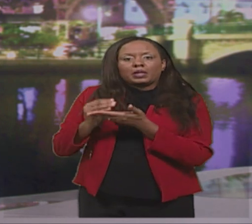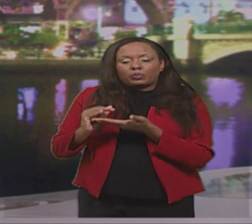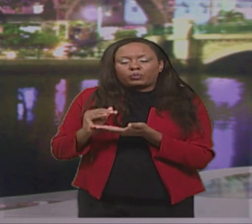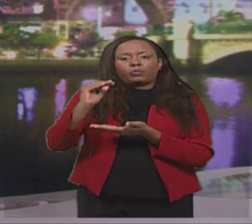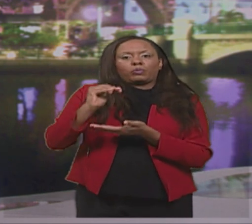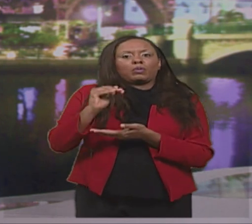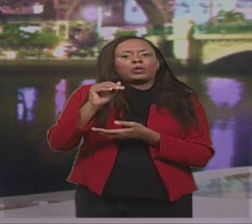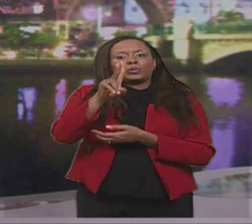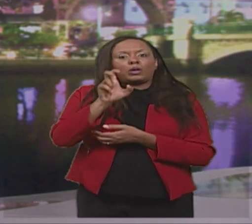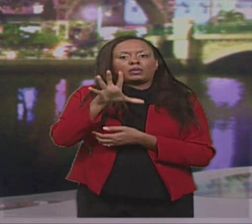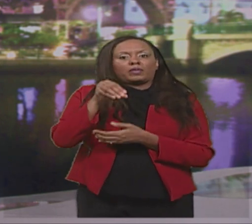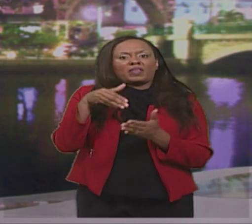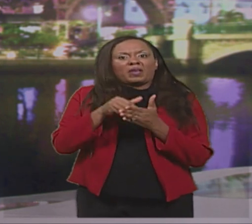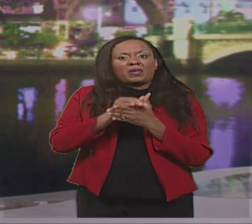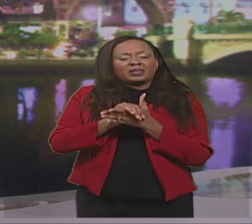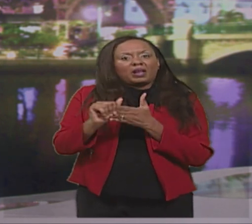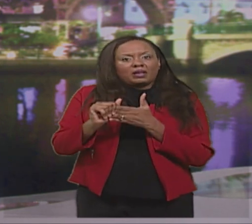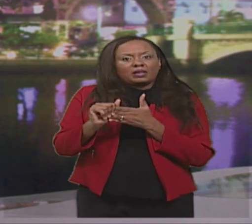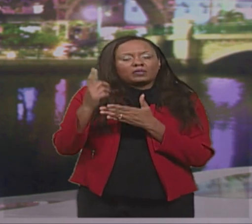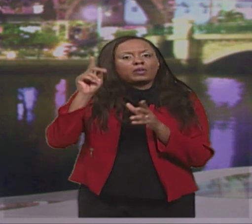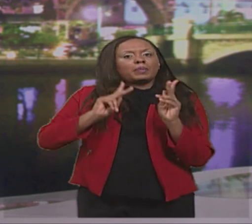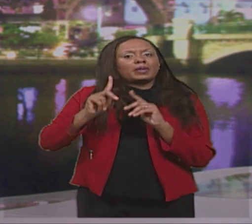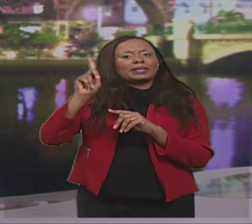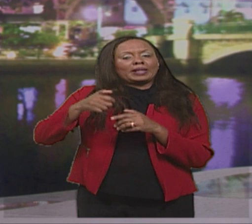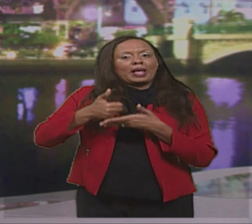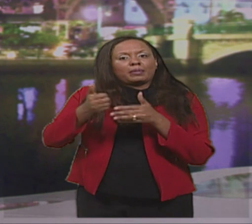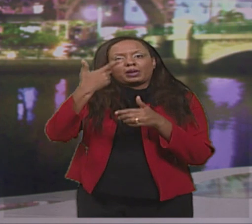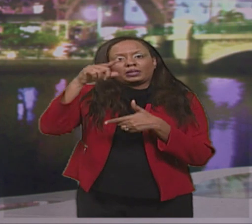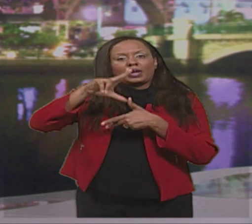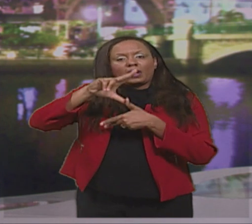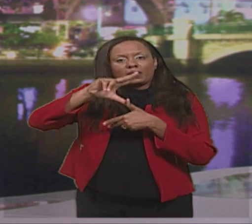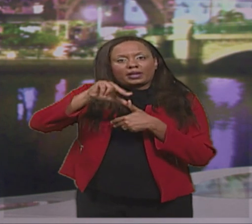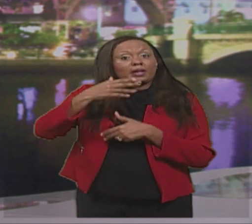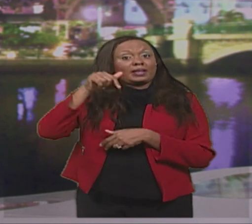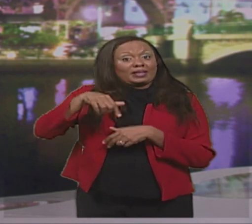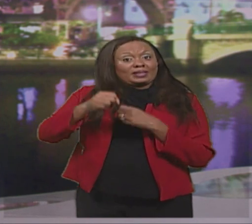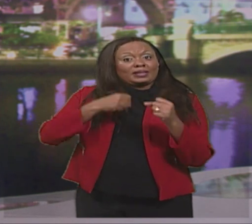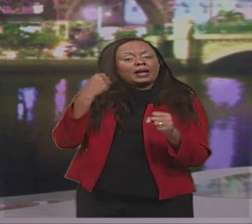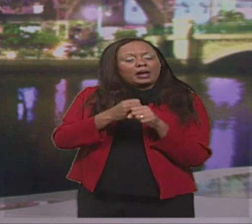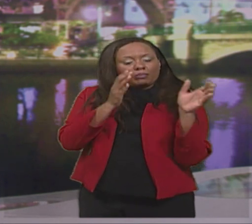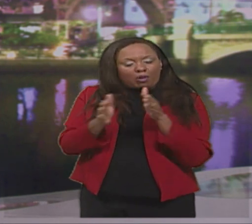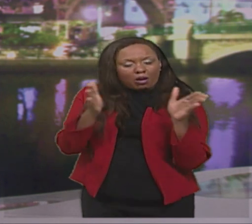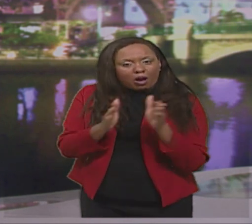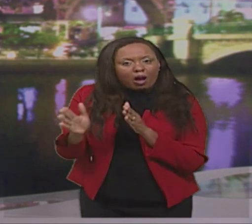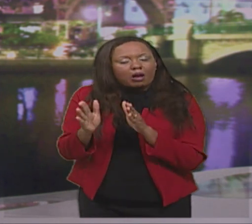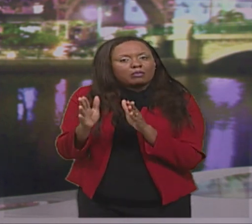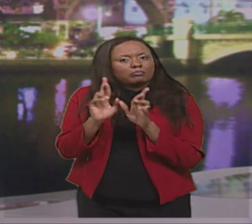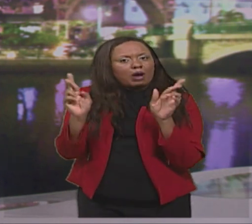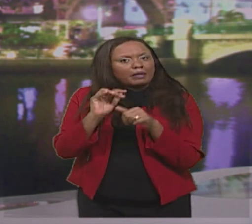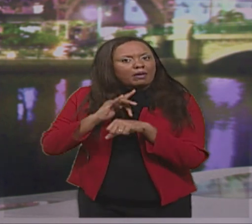And with the 2018 hurricane season predicted to be more active than 2017, the Society has been preparing from very